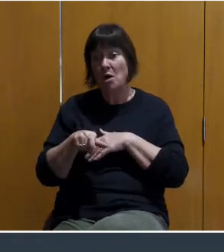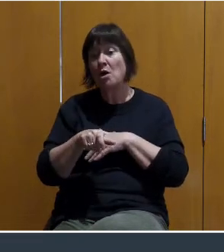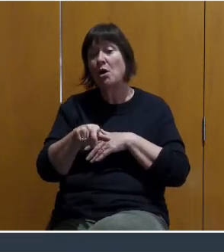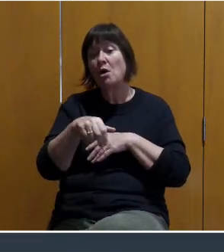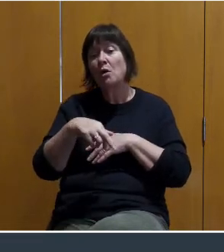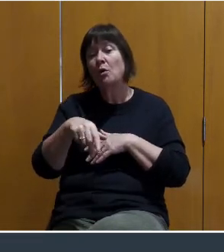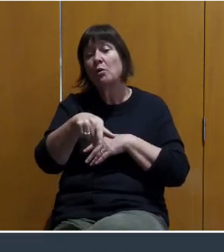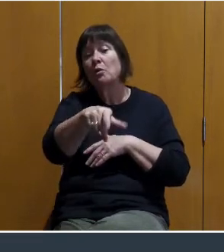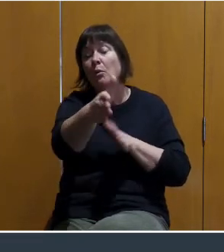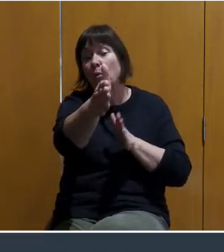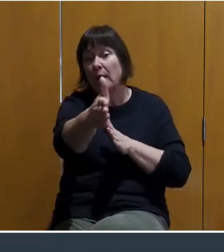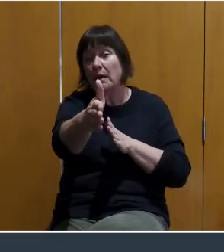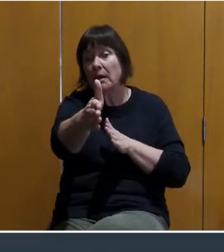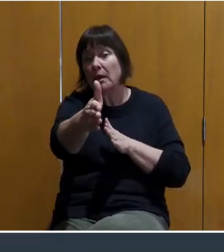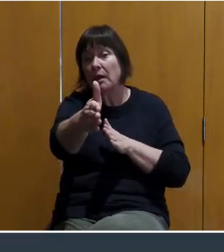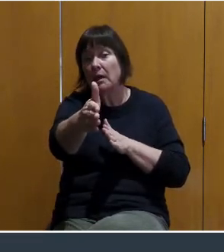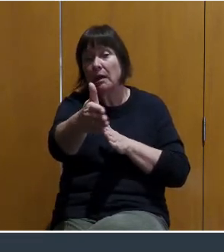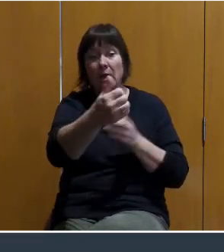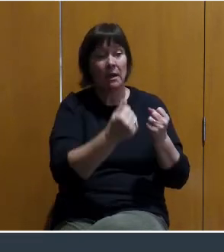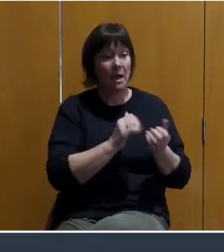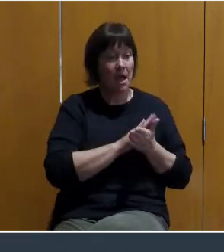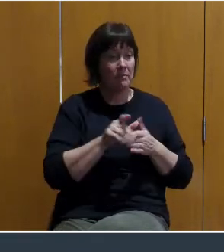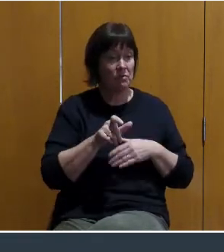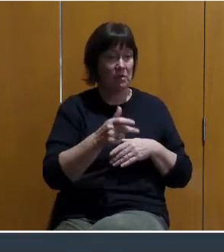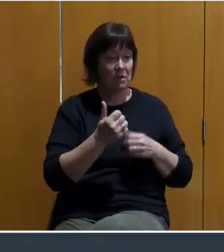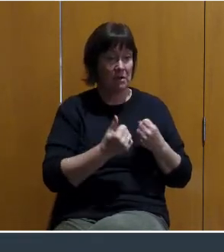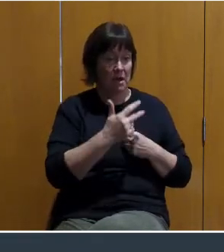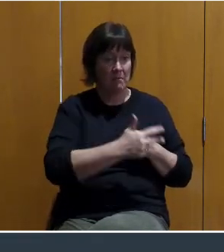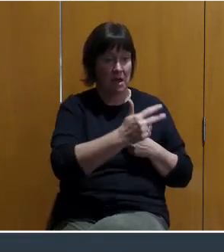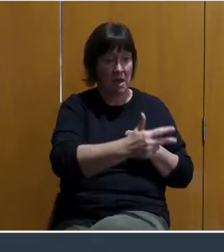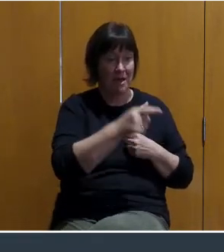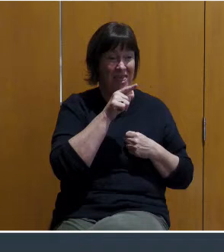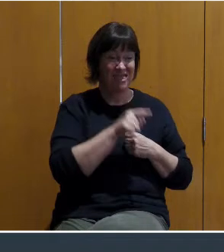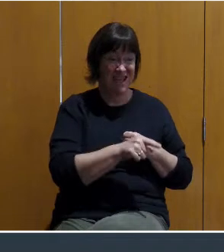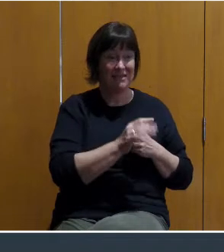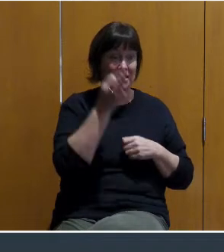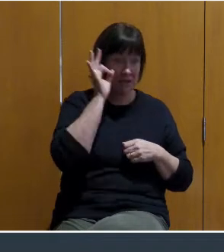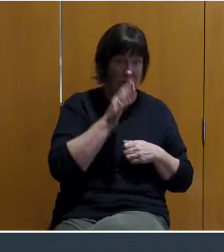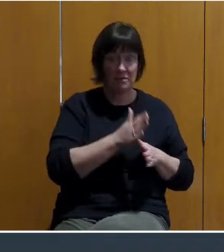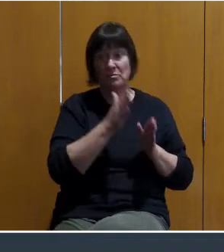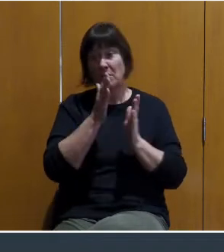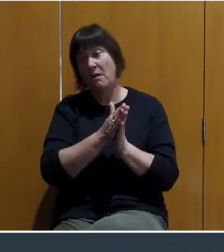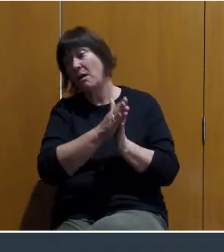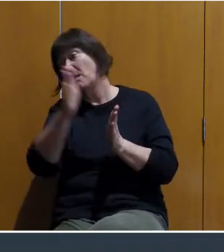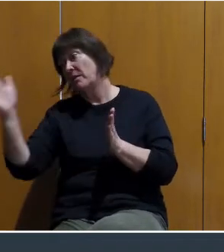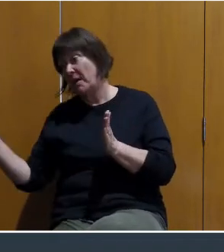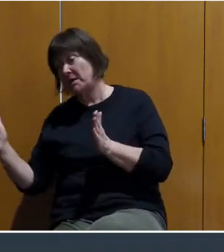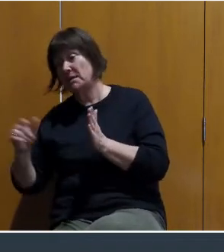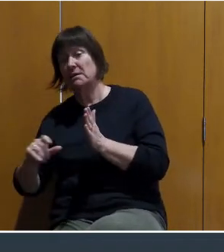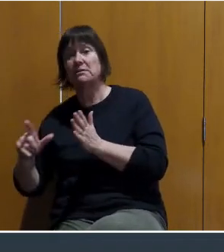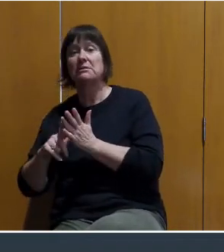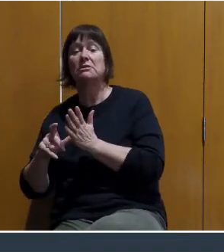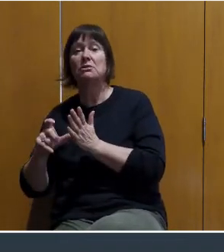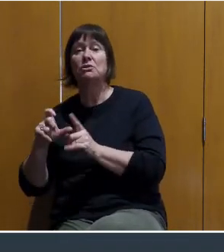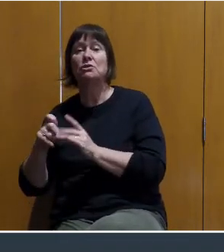that is dock, and the Humber Street car park is Napier City Council. Let's make it simple, let's make it